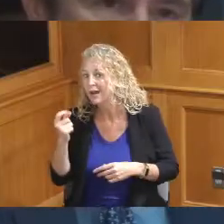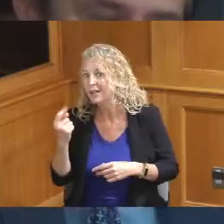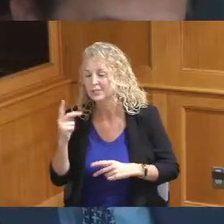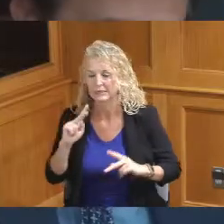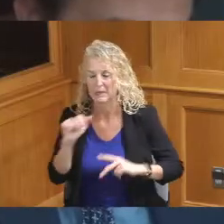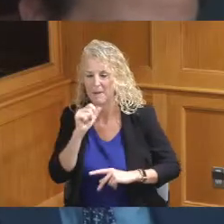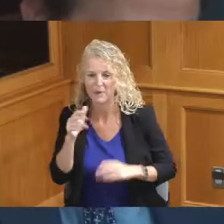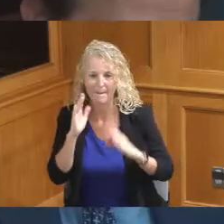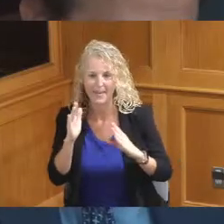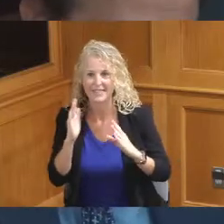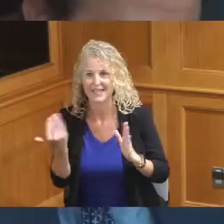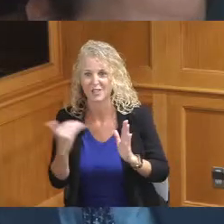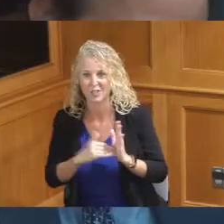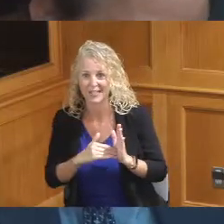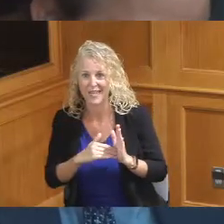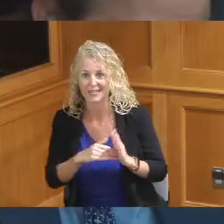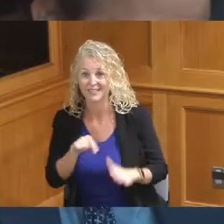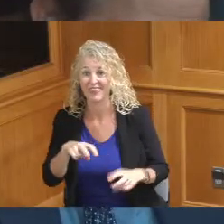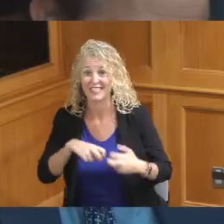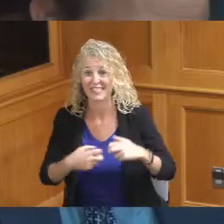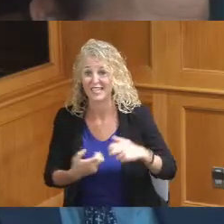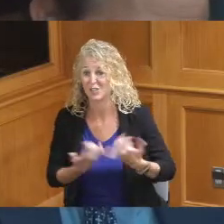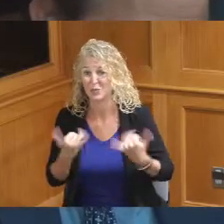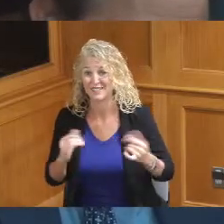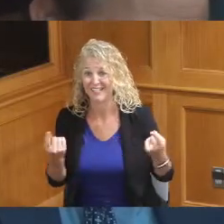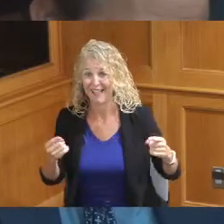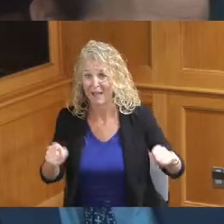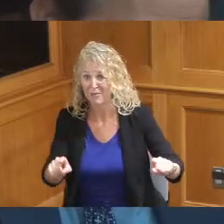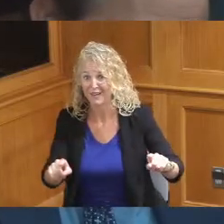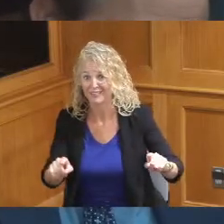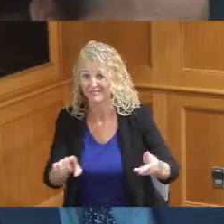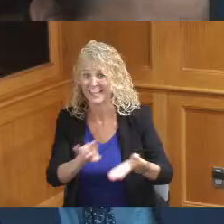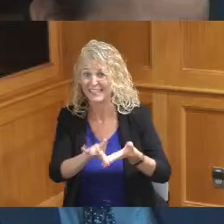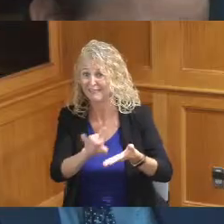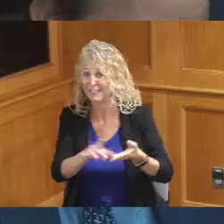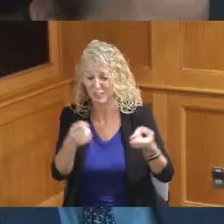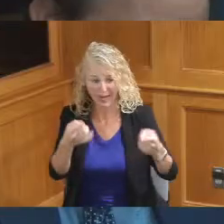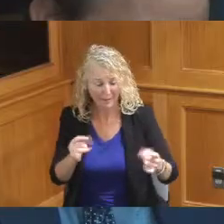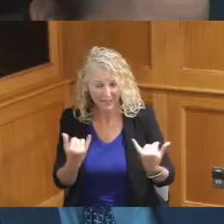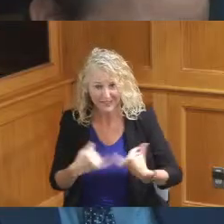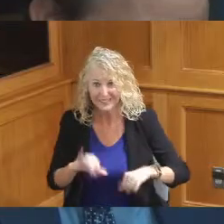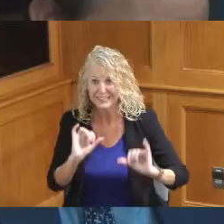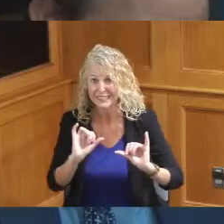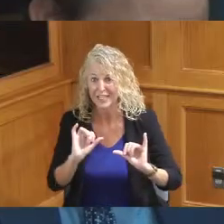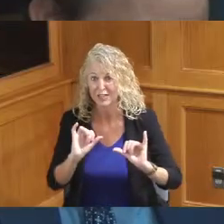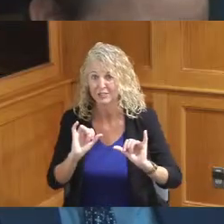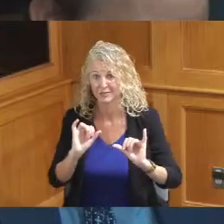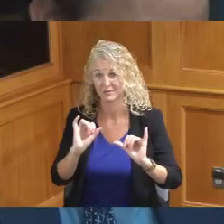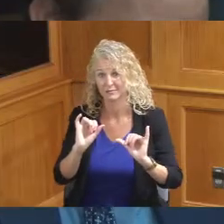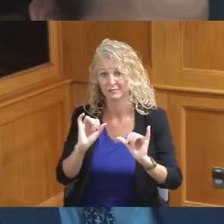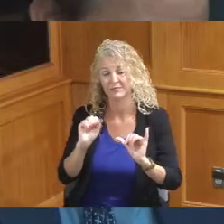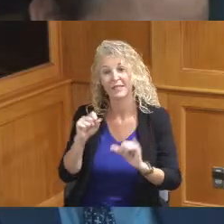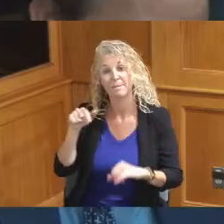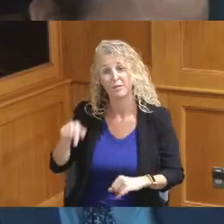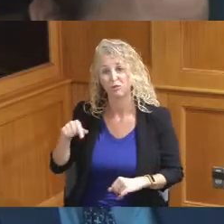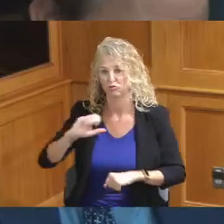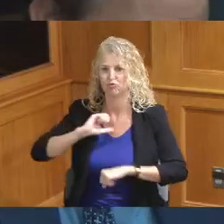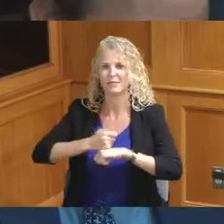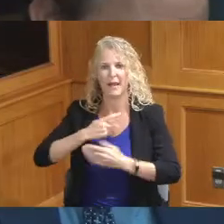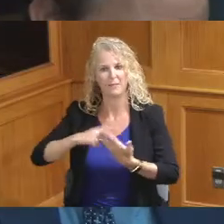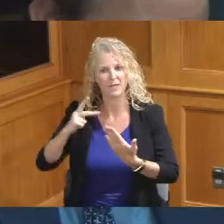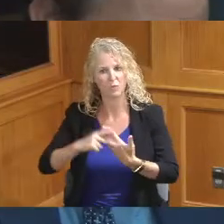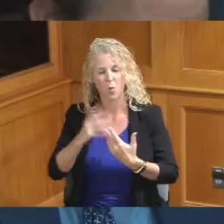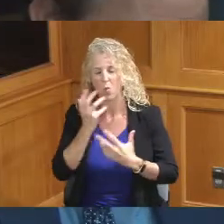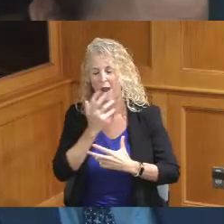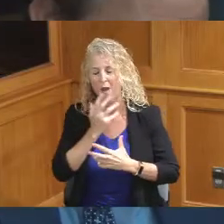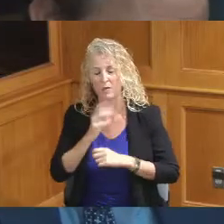issue of eviction, but understanding that we now have it institutionalized. So I want to thank you for that.